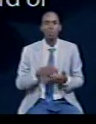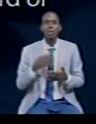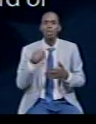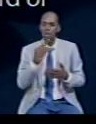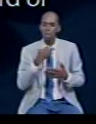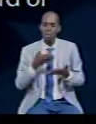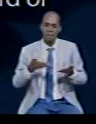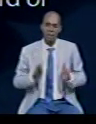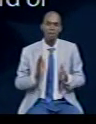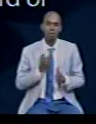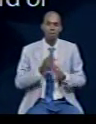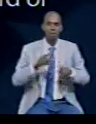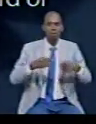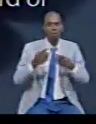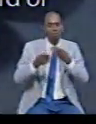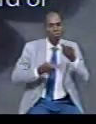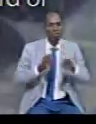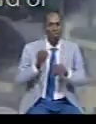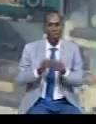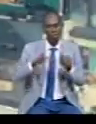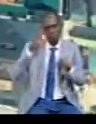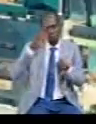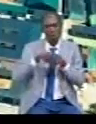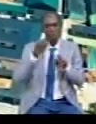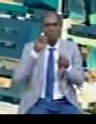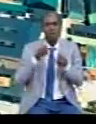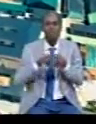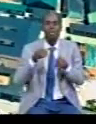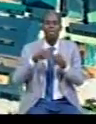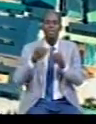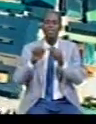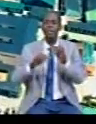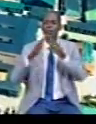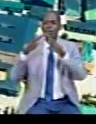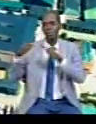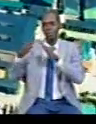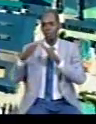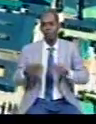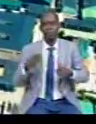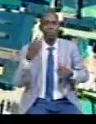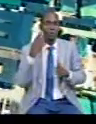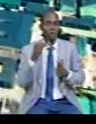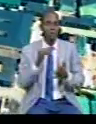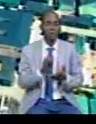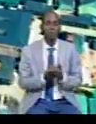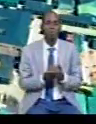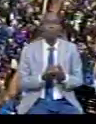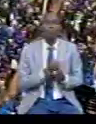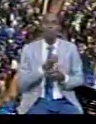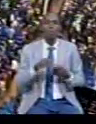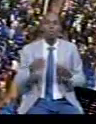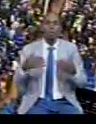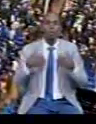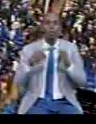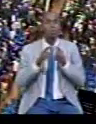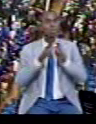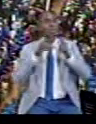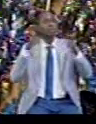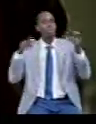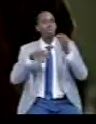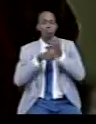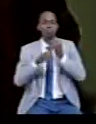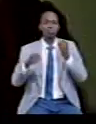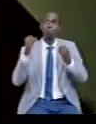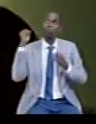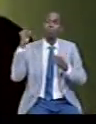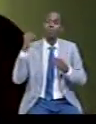brethren. In every city, you'll be so faithful that when either we have a great crusade and then many people came to